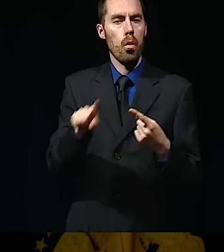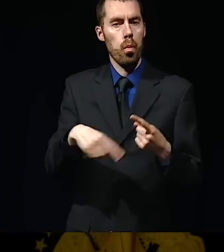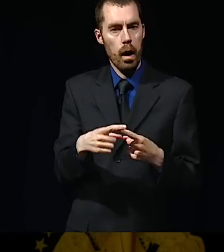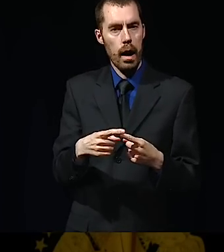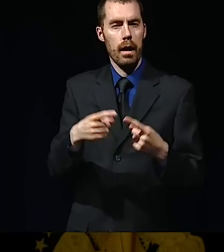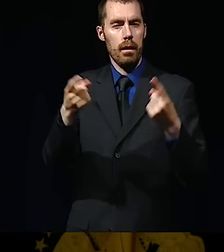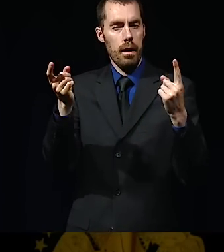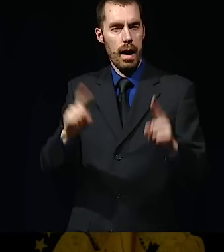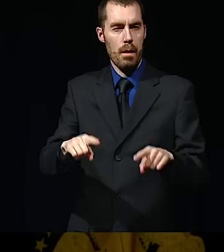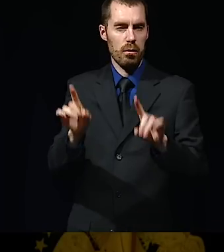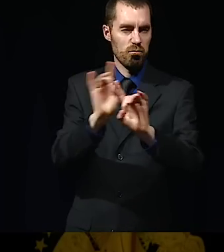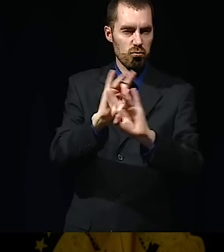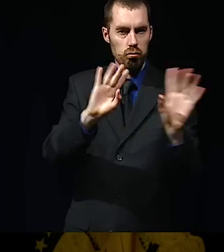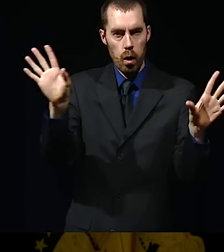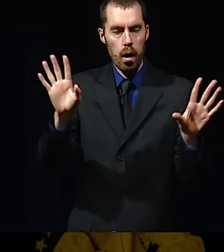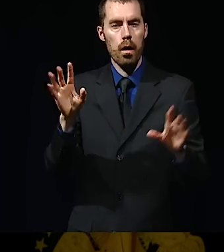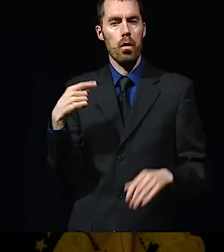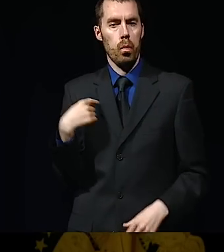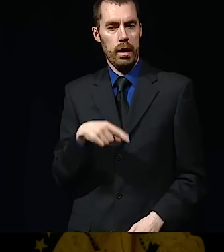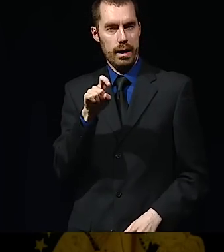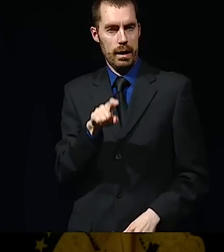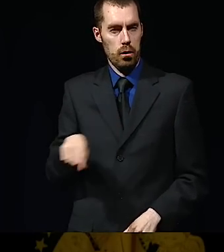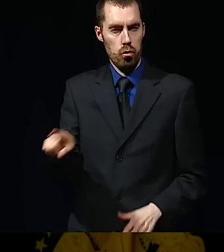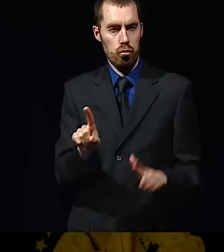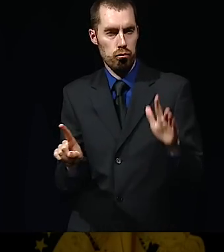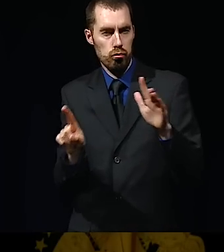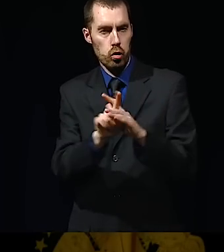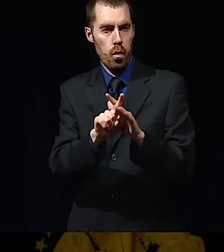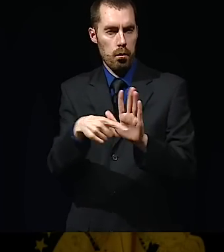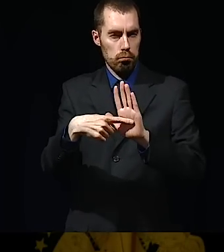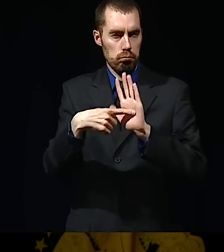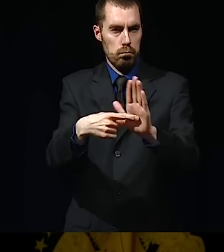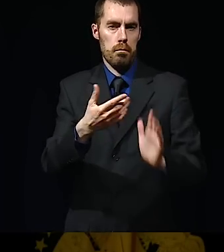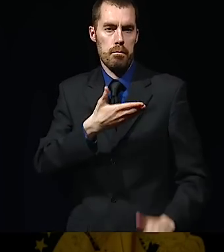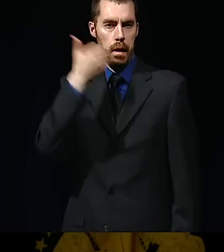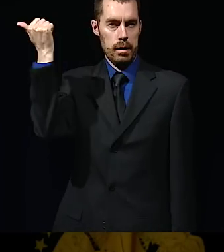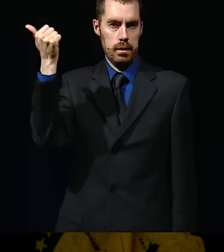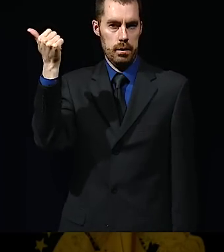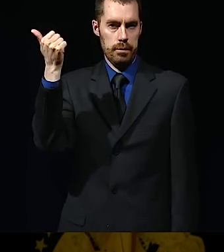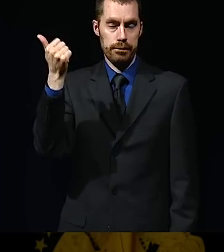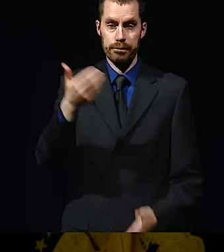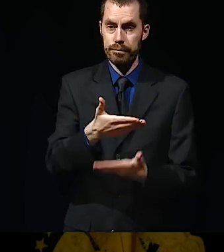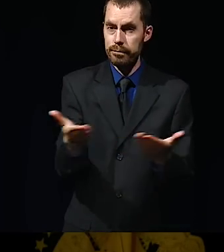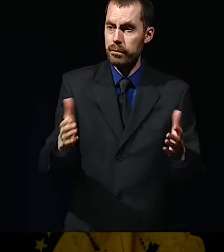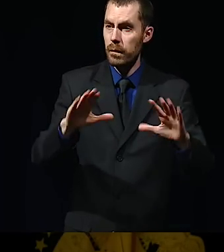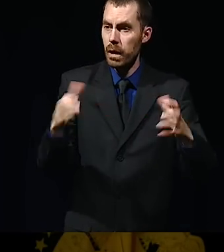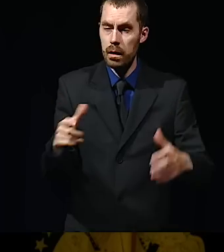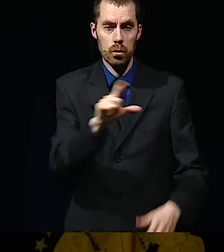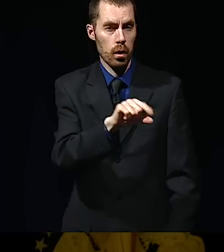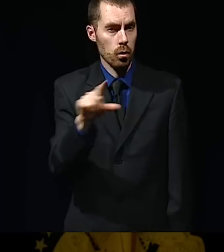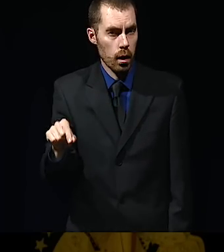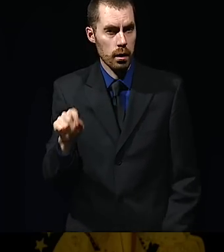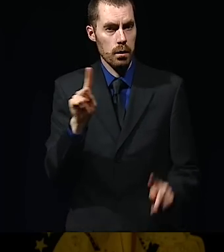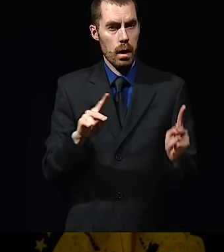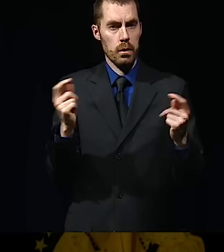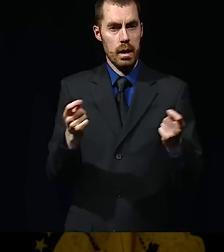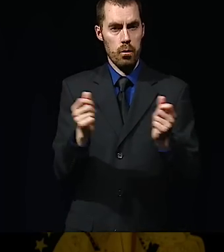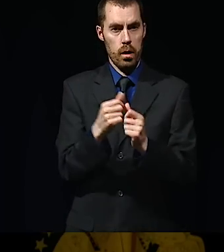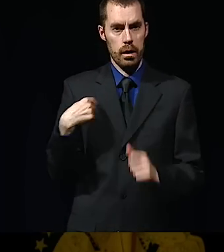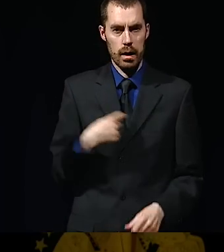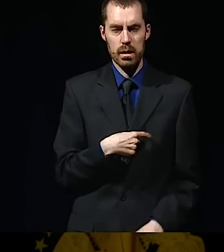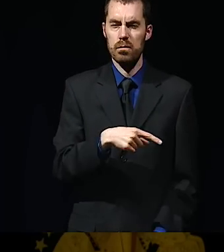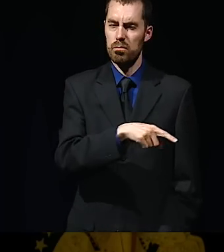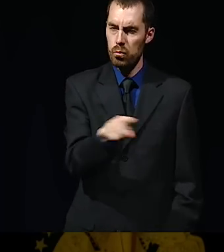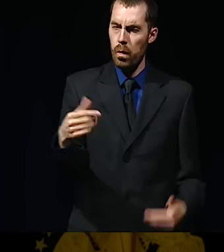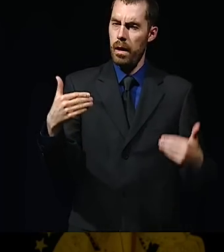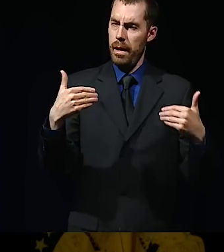things are difficult that we need you to be your best. To the class of 2020 and all those celebrating with us, you